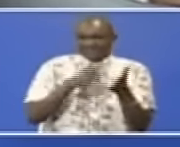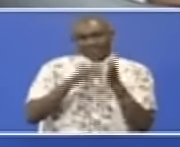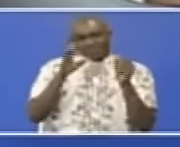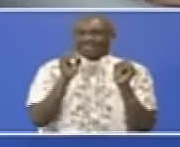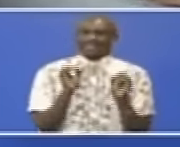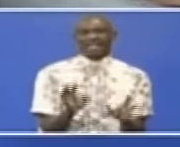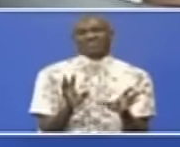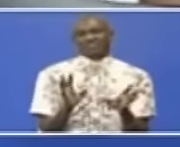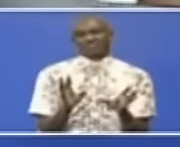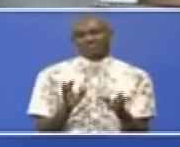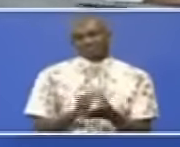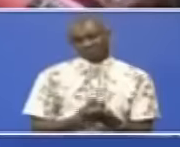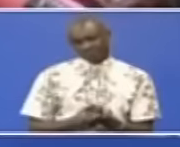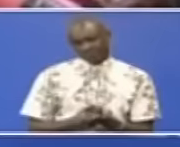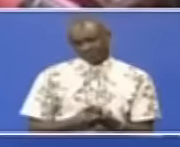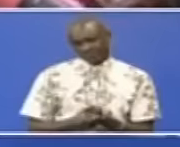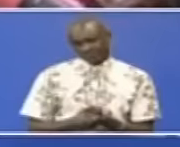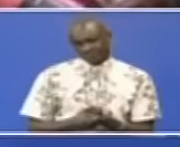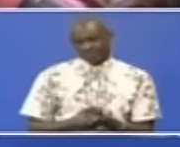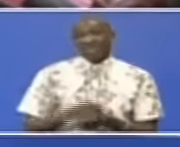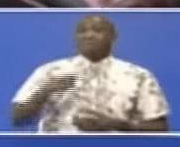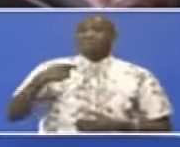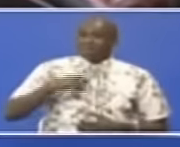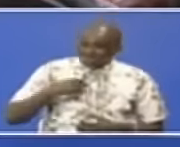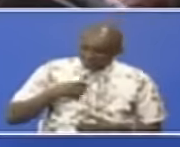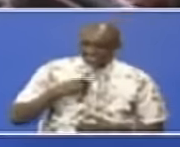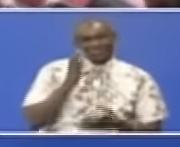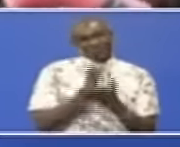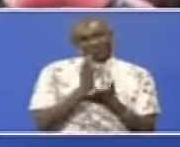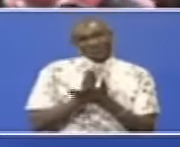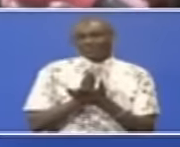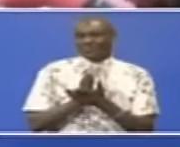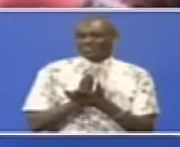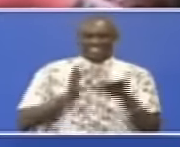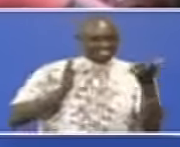funds at the devolution ministry. Mimi sioni kama kuna haki